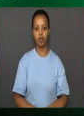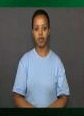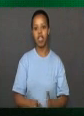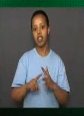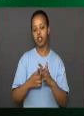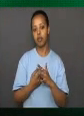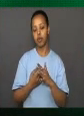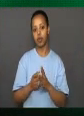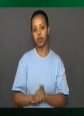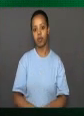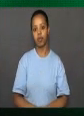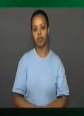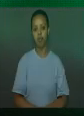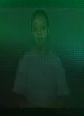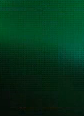Begin.